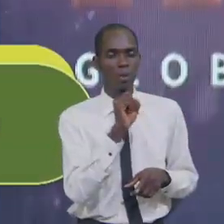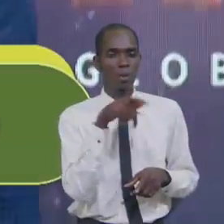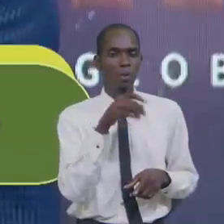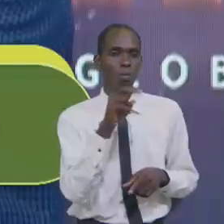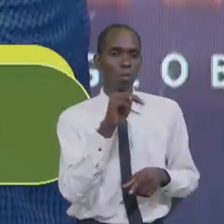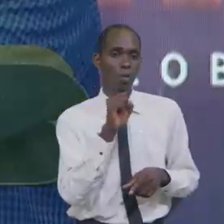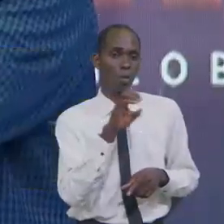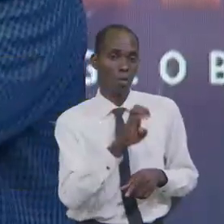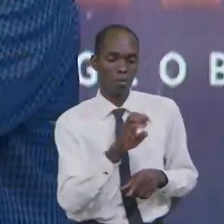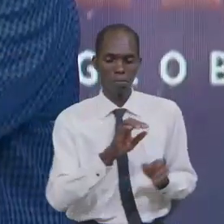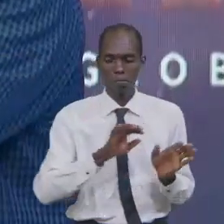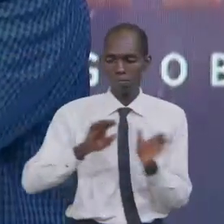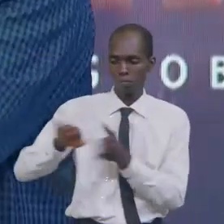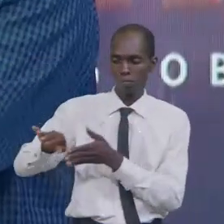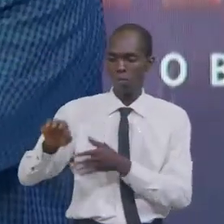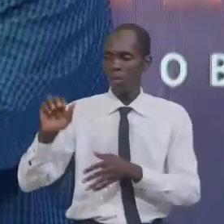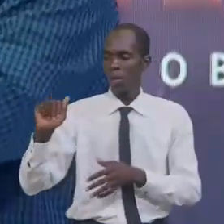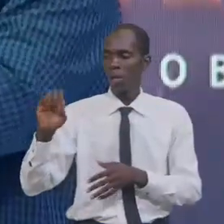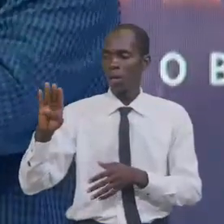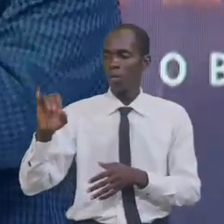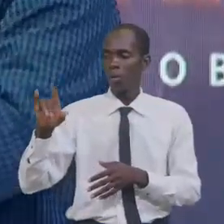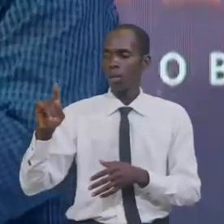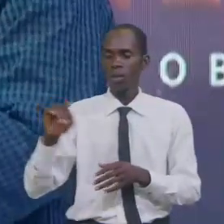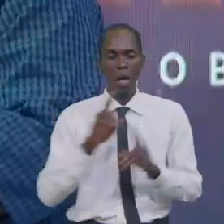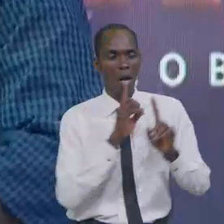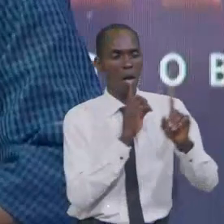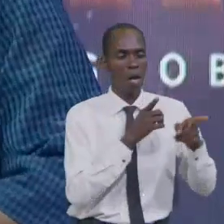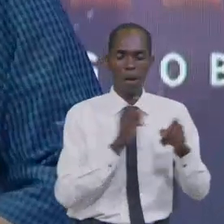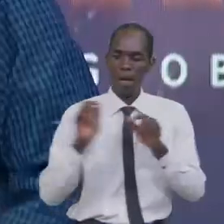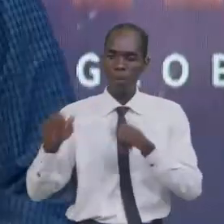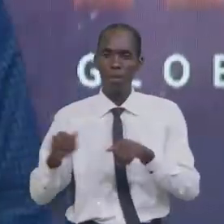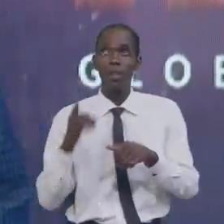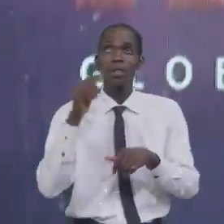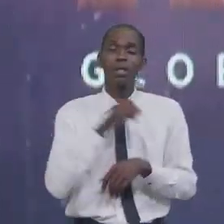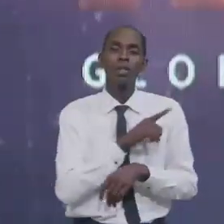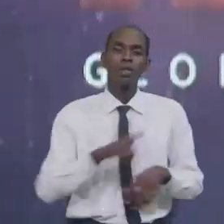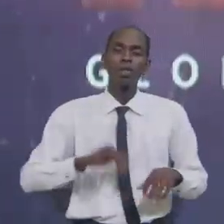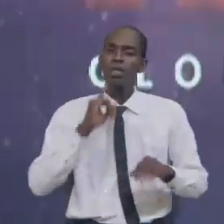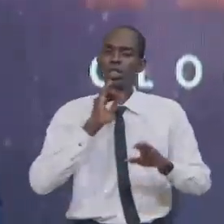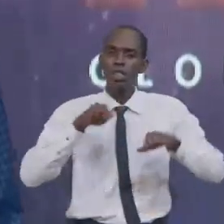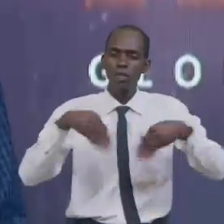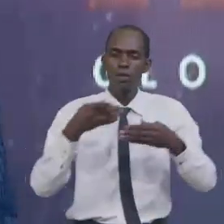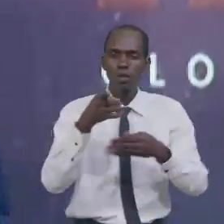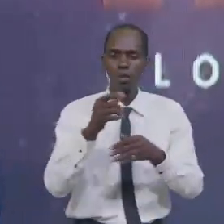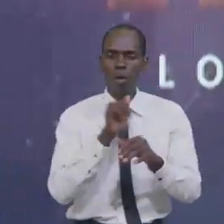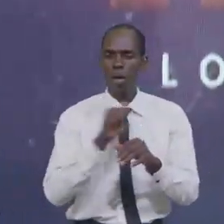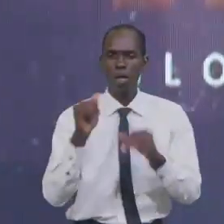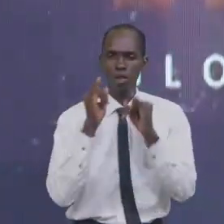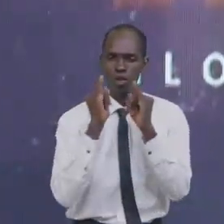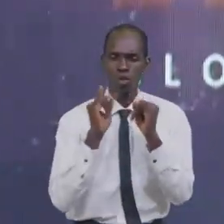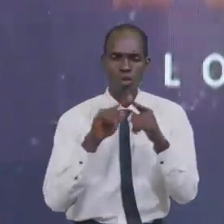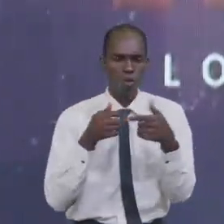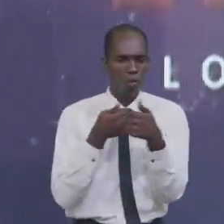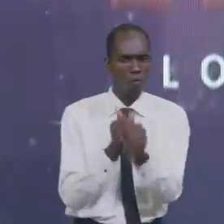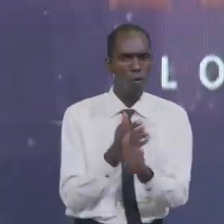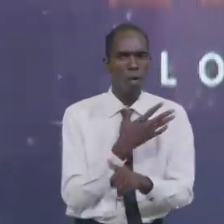He's giving you a goal. He's giving you a direction to follow. And he gives you the